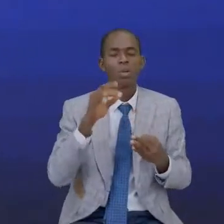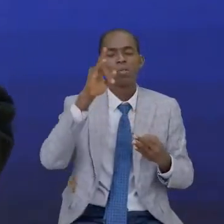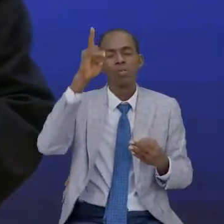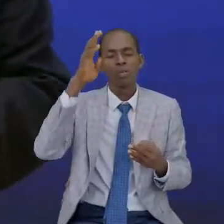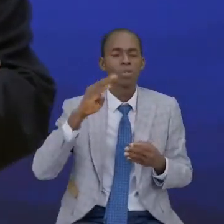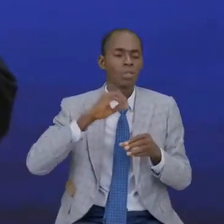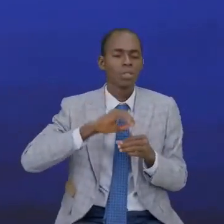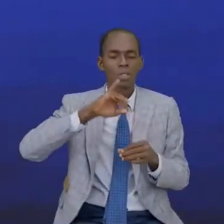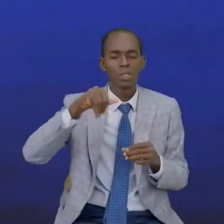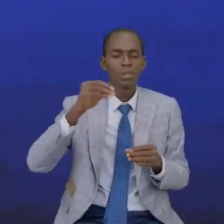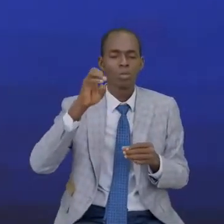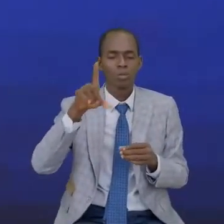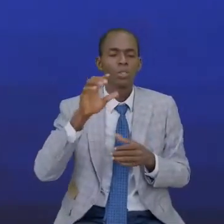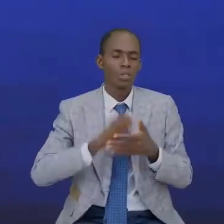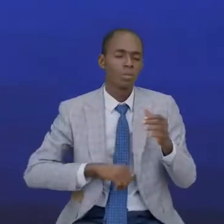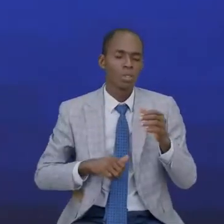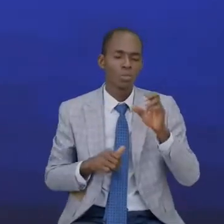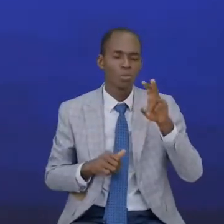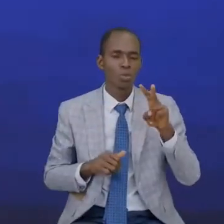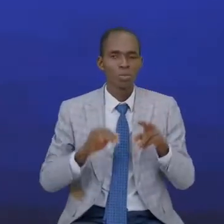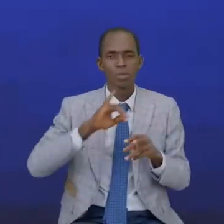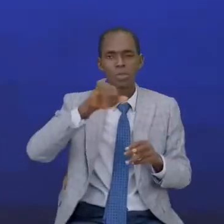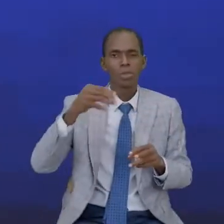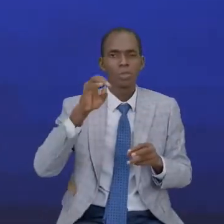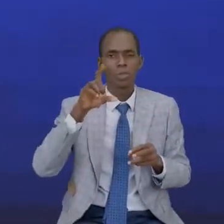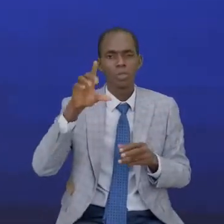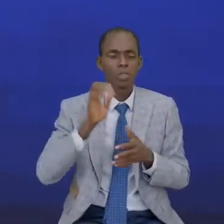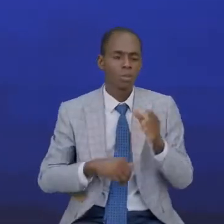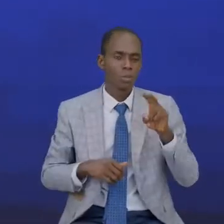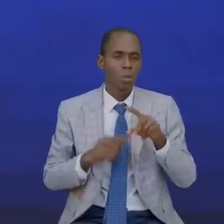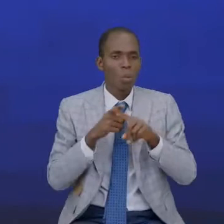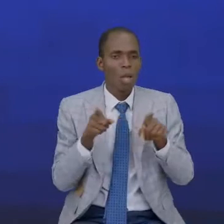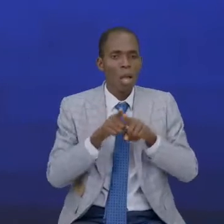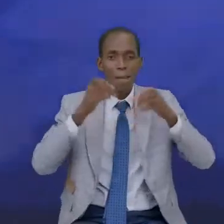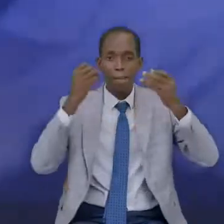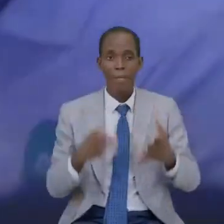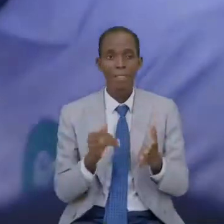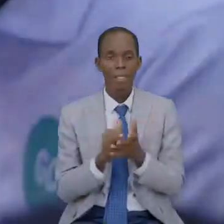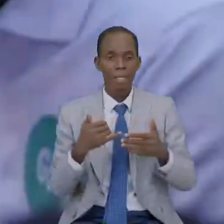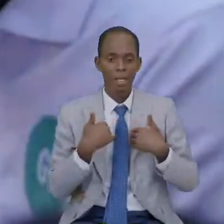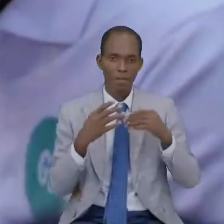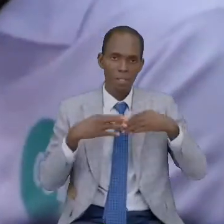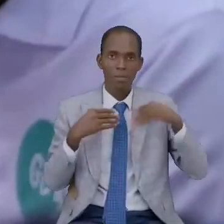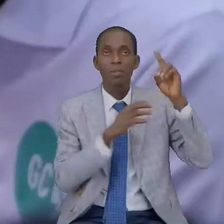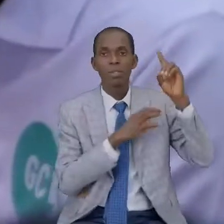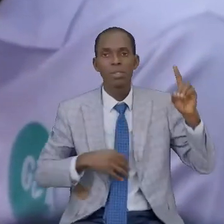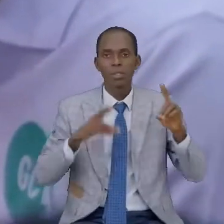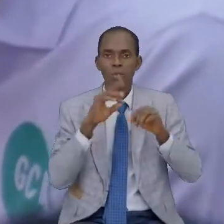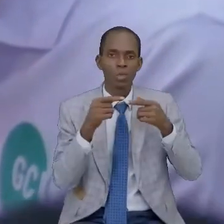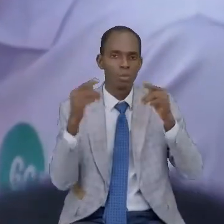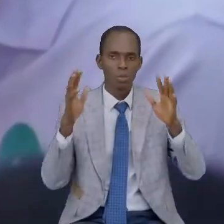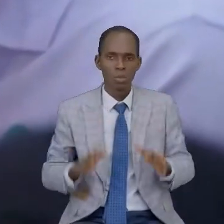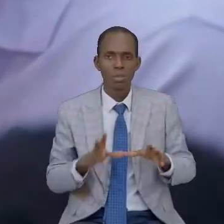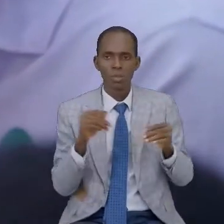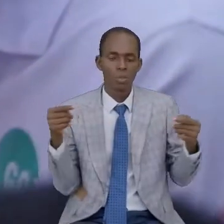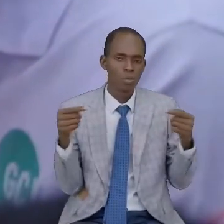12. John 1, verse 12. But as many as received him, no discrimination, no